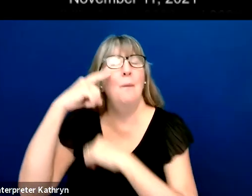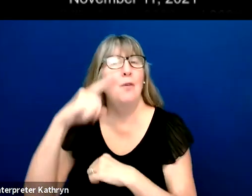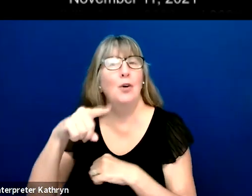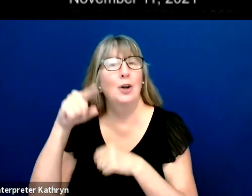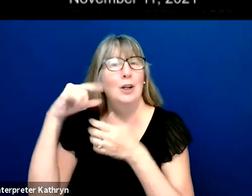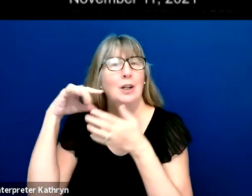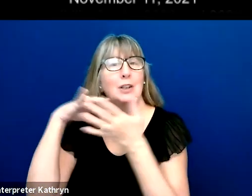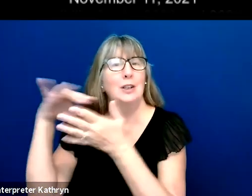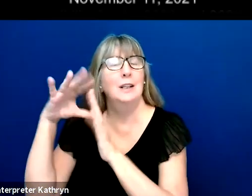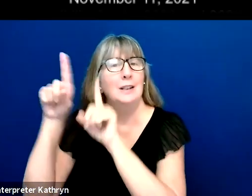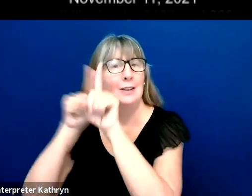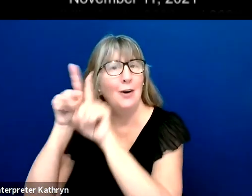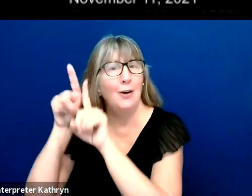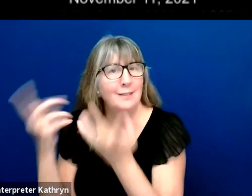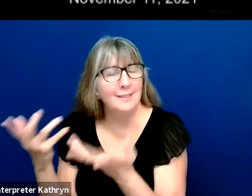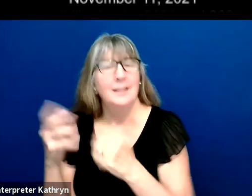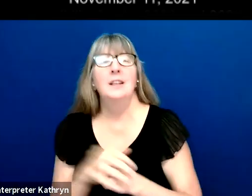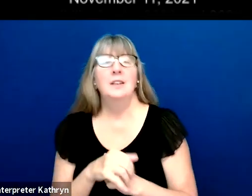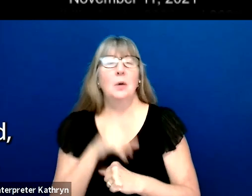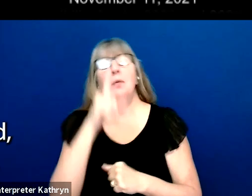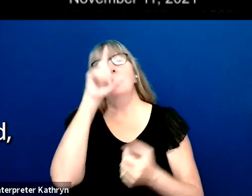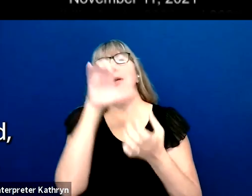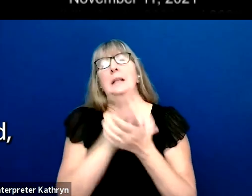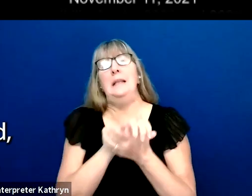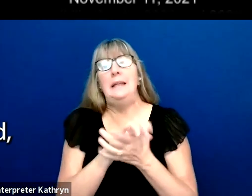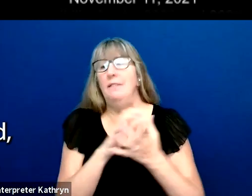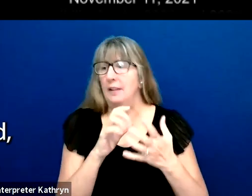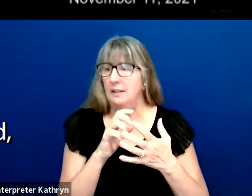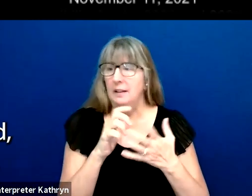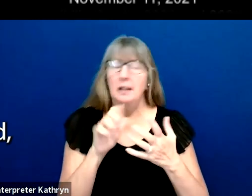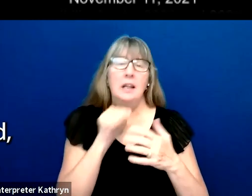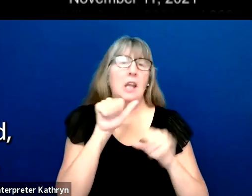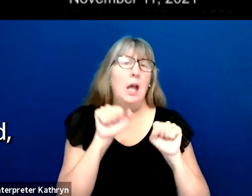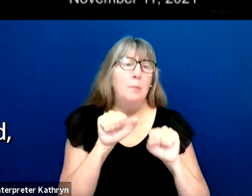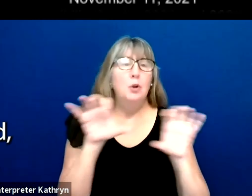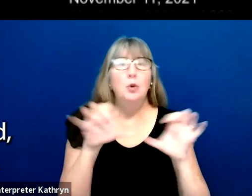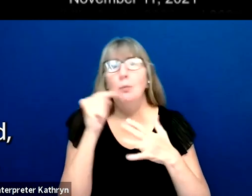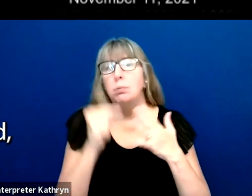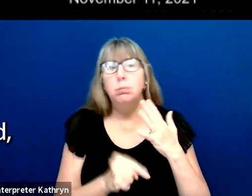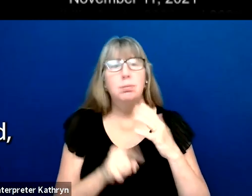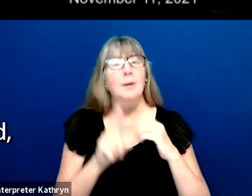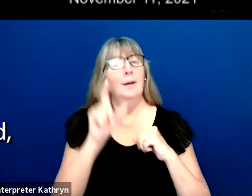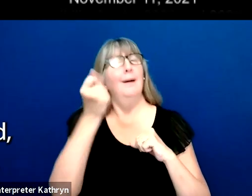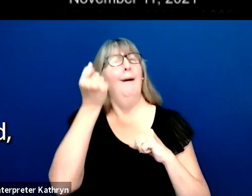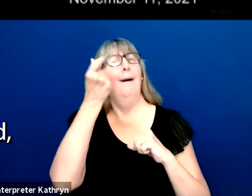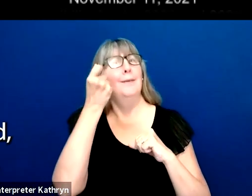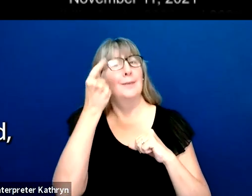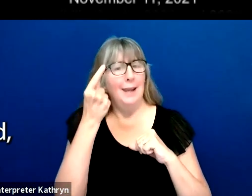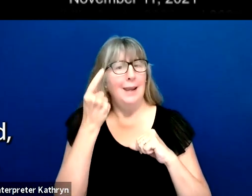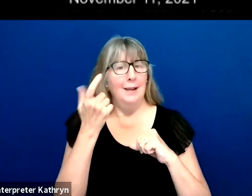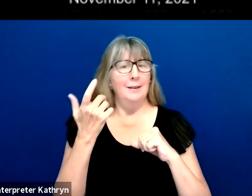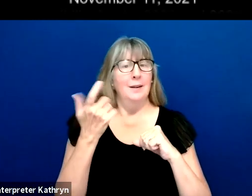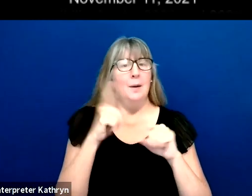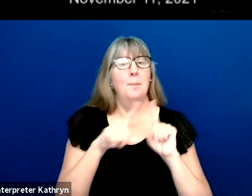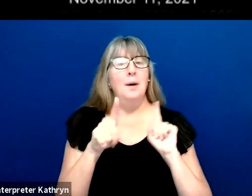So often this sort of belief in this lack of fitness, it's grounded in, yeah, I know the field, but it's not grounded in an